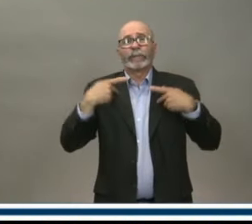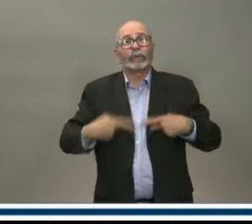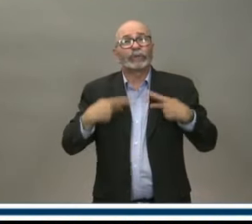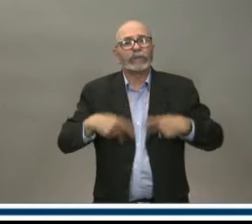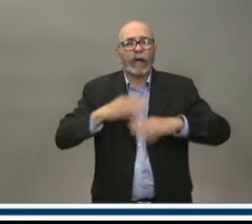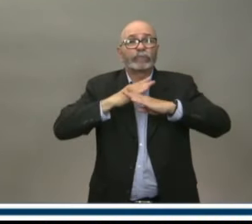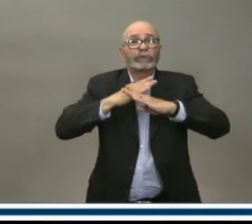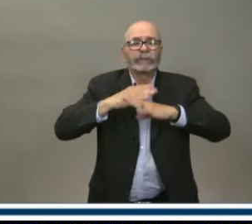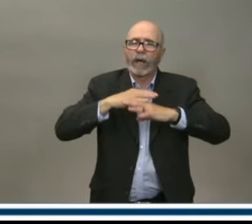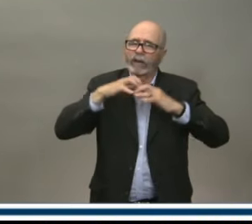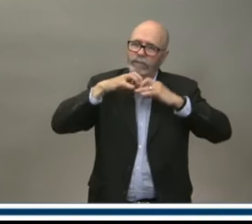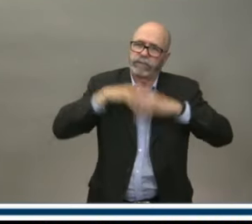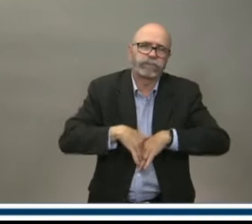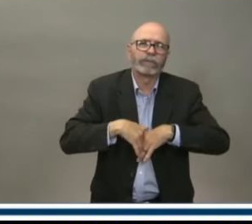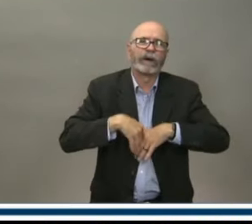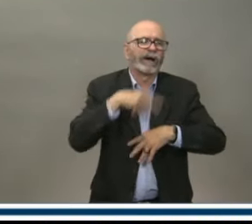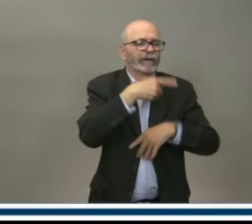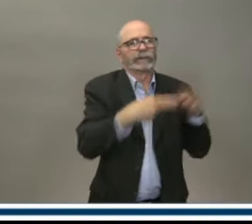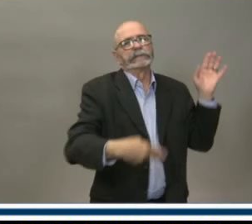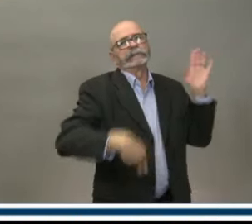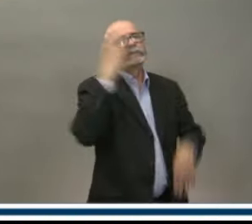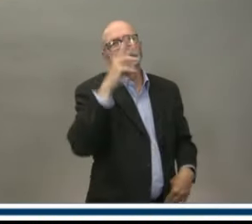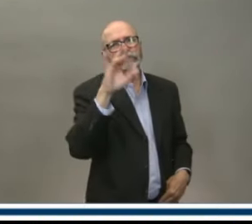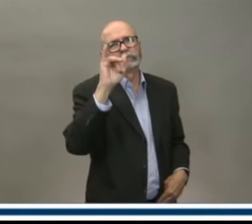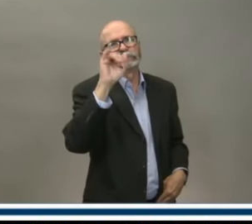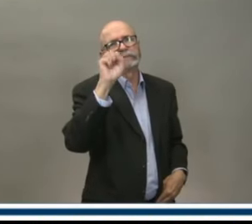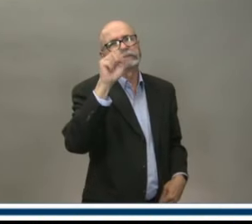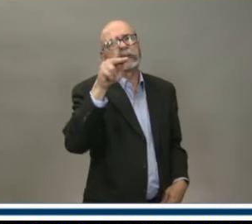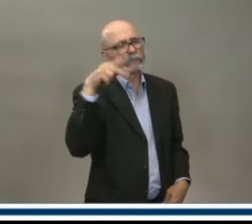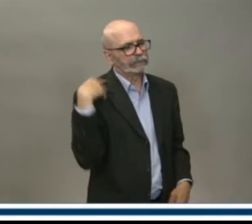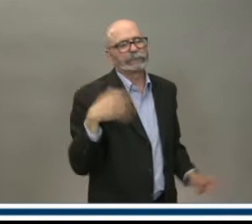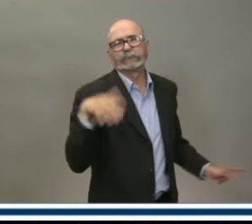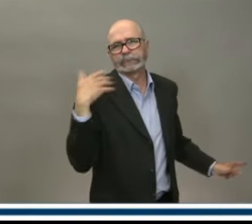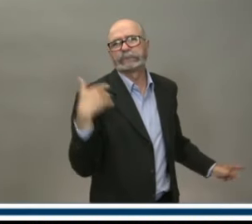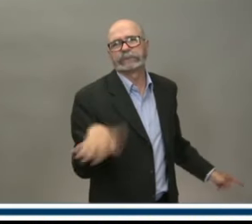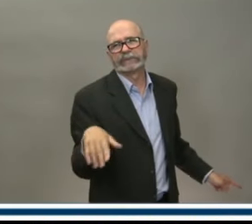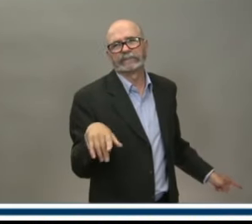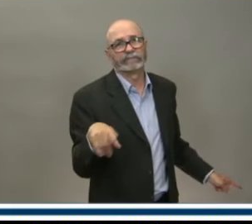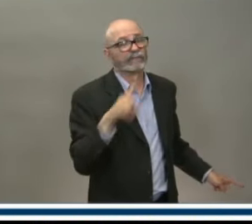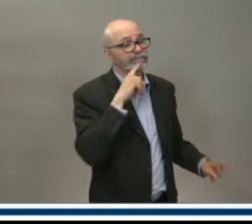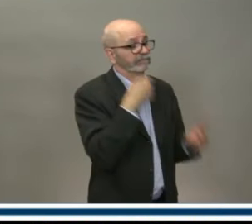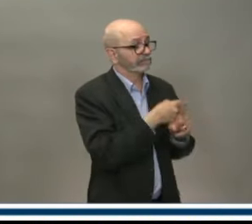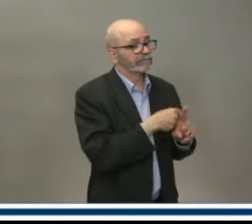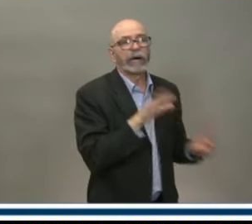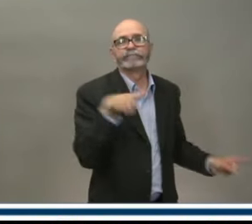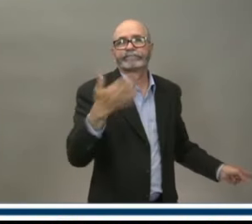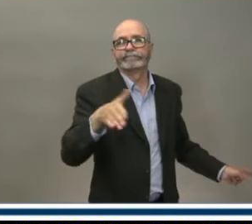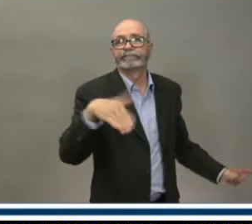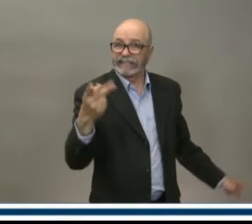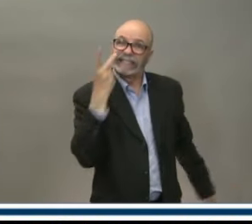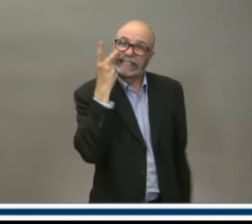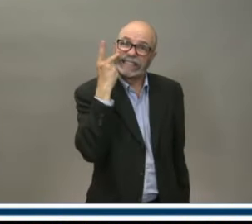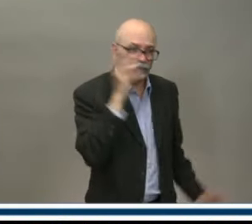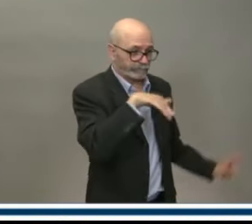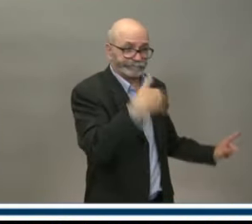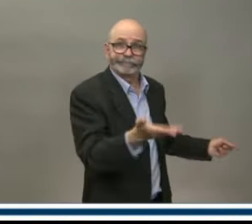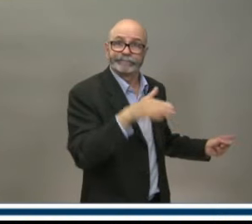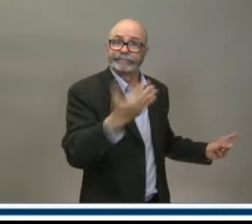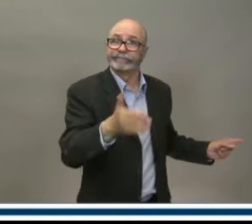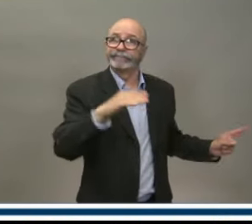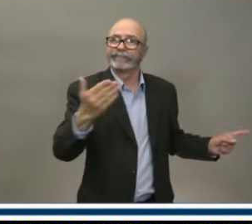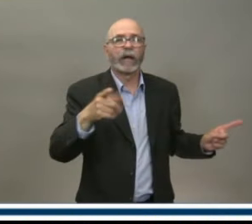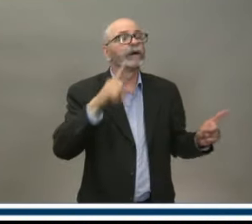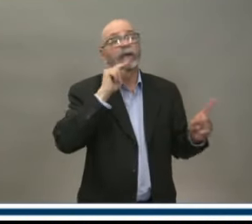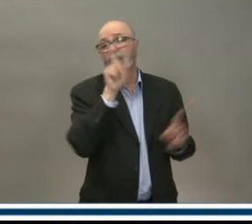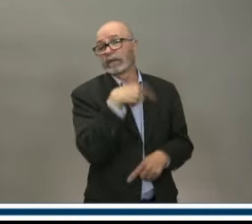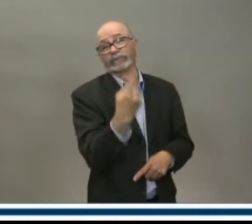vulnerable to severe disease and dying. And unfortunately, that is what we're seeing in Northwood. We're seeing it in other parts of the country. So I